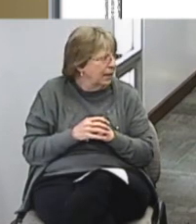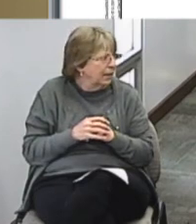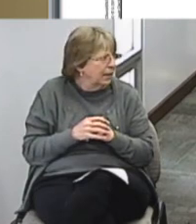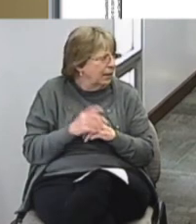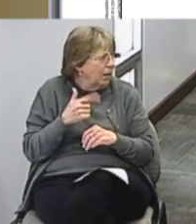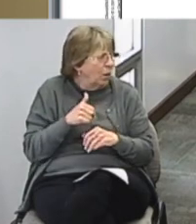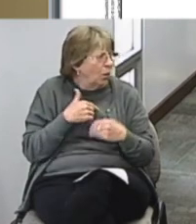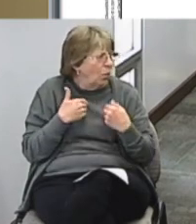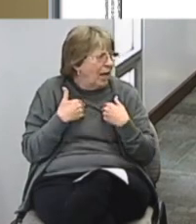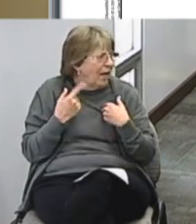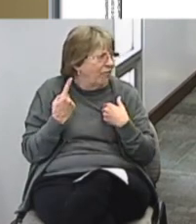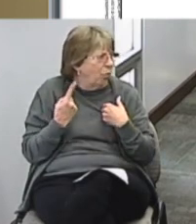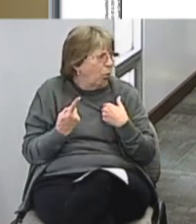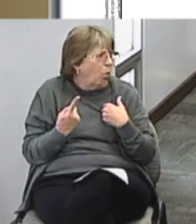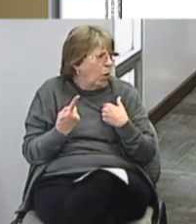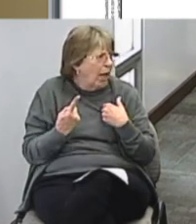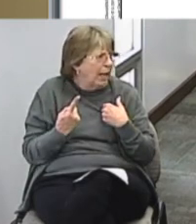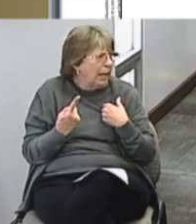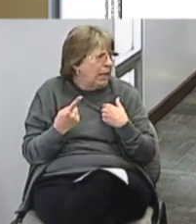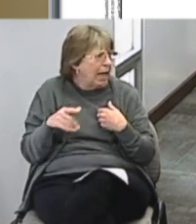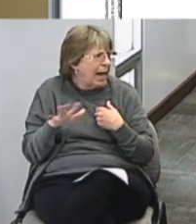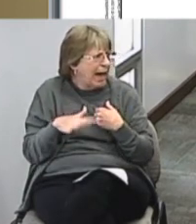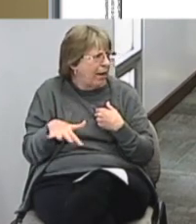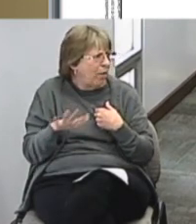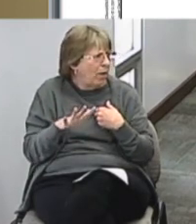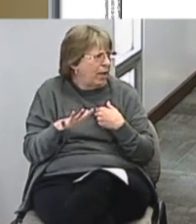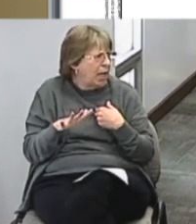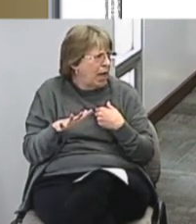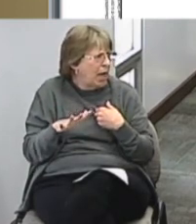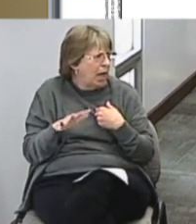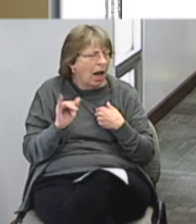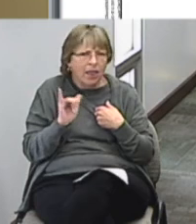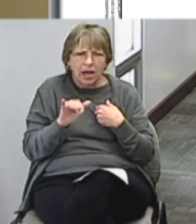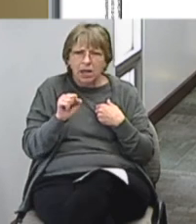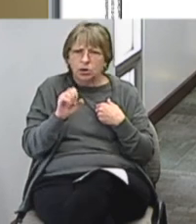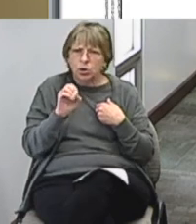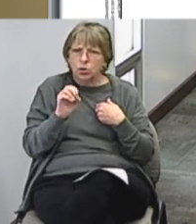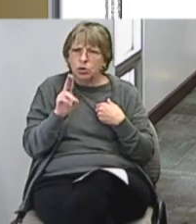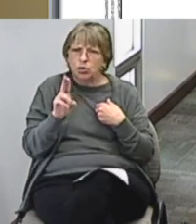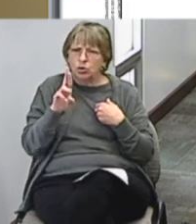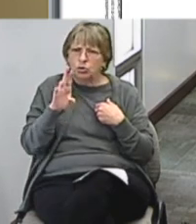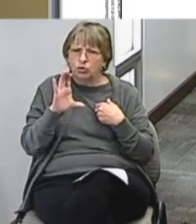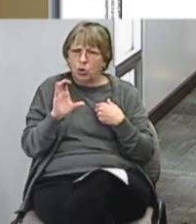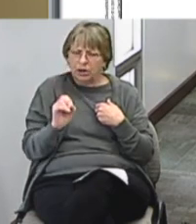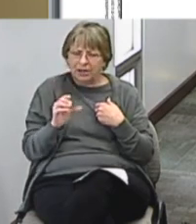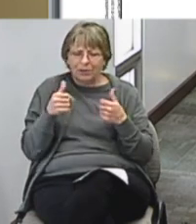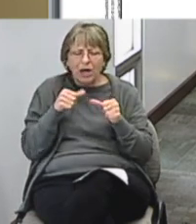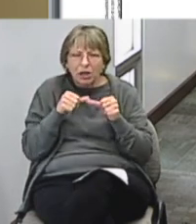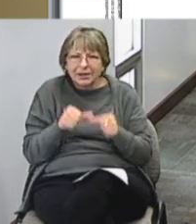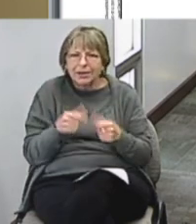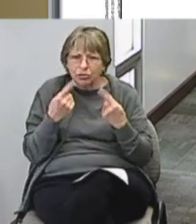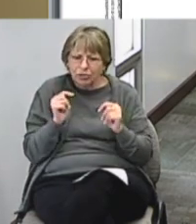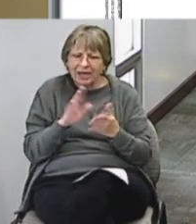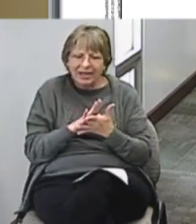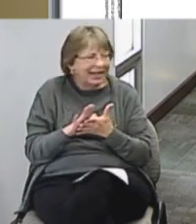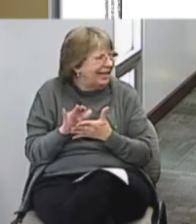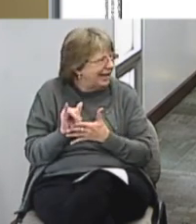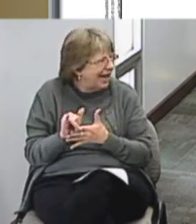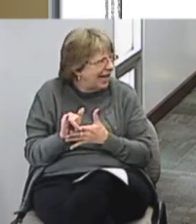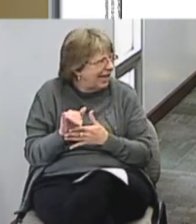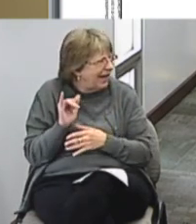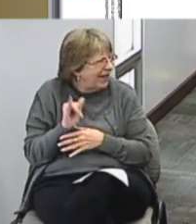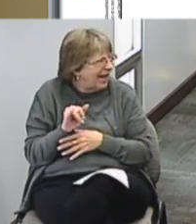We do have one source area that we are still trying to clean up, and that is located